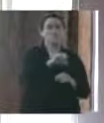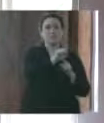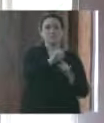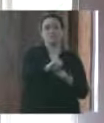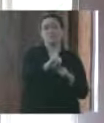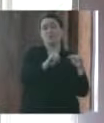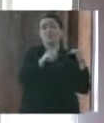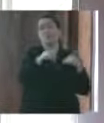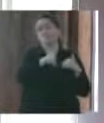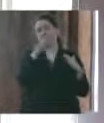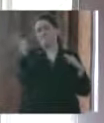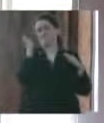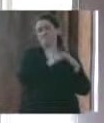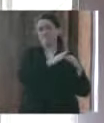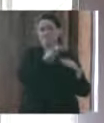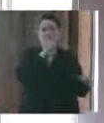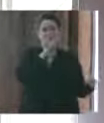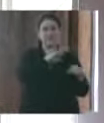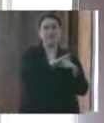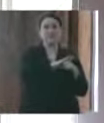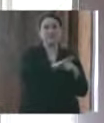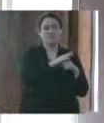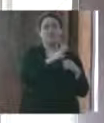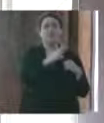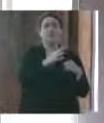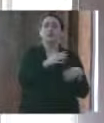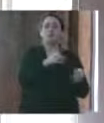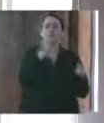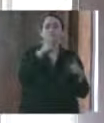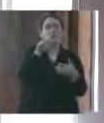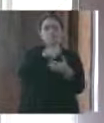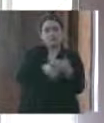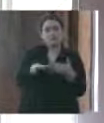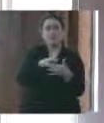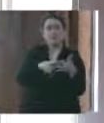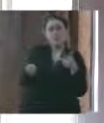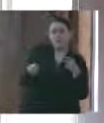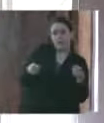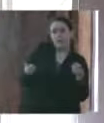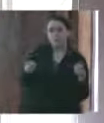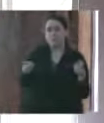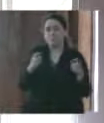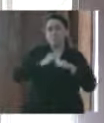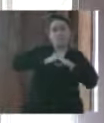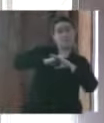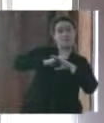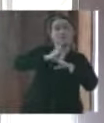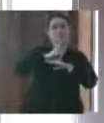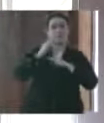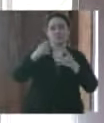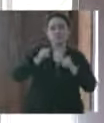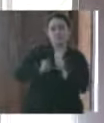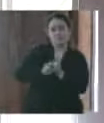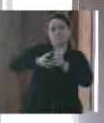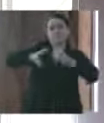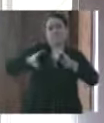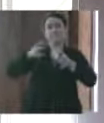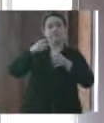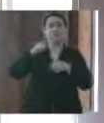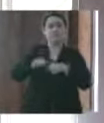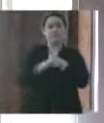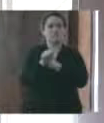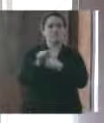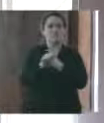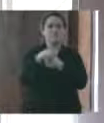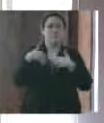study, the management, the protection, and the restoration of threatened species and ecosystem. So